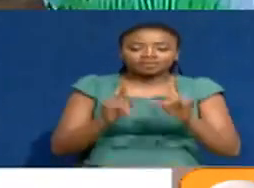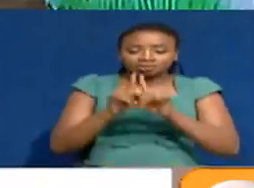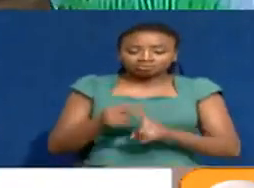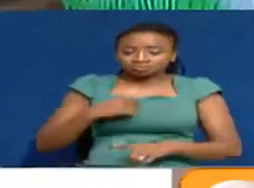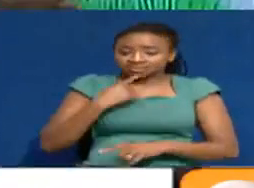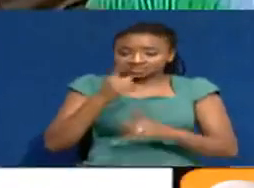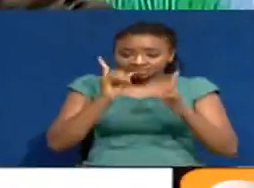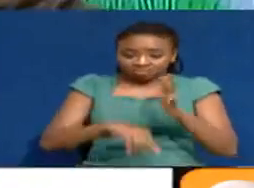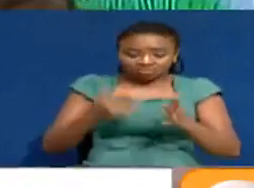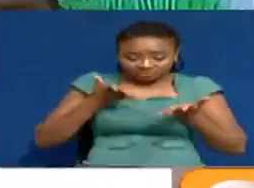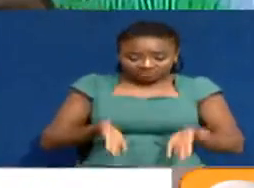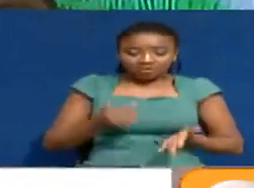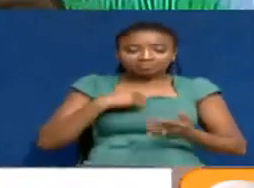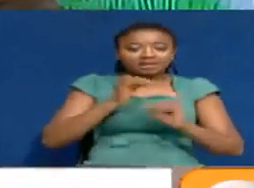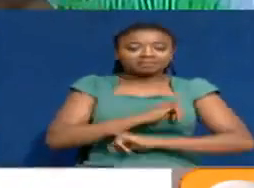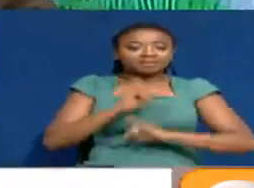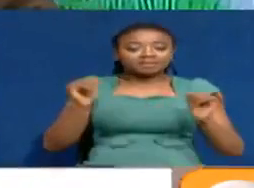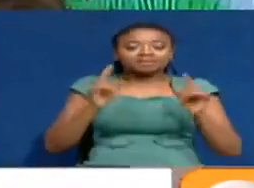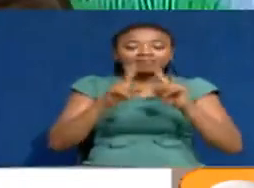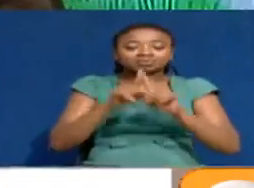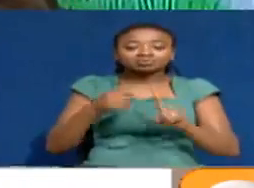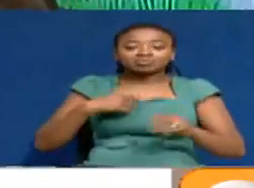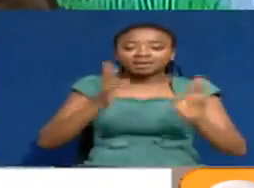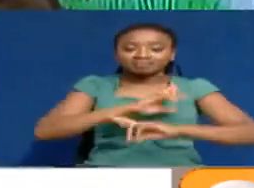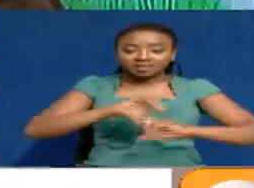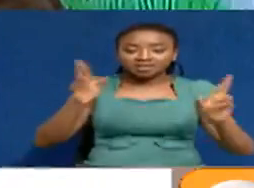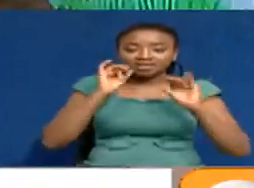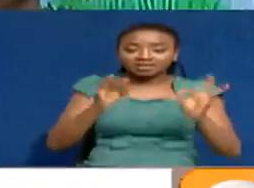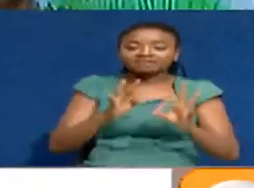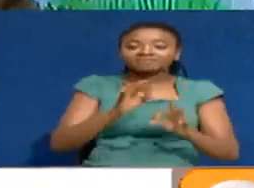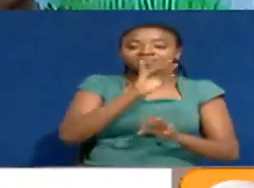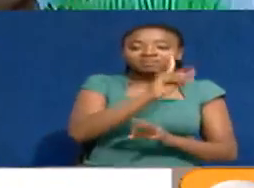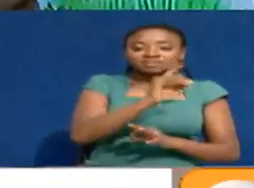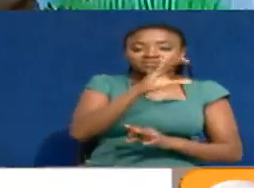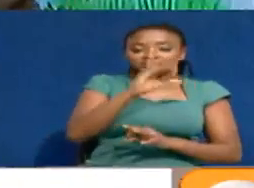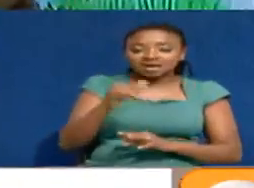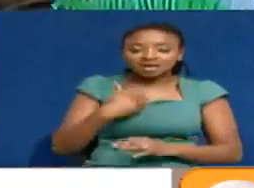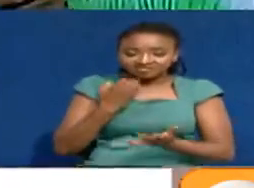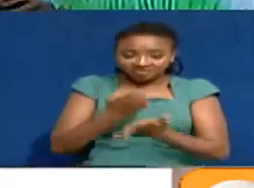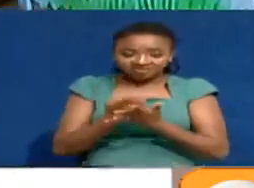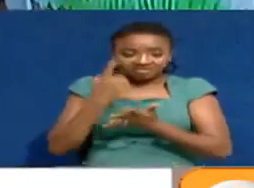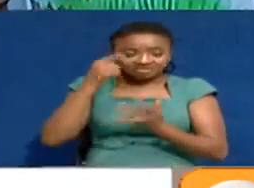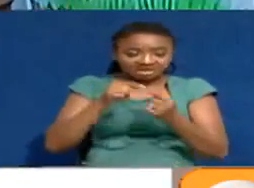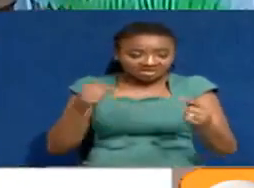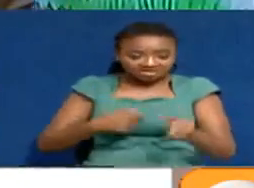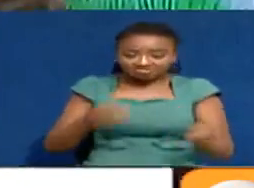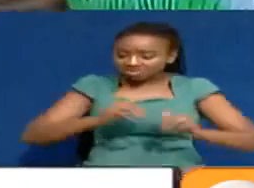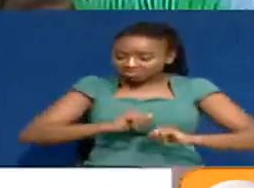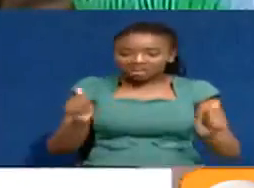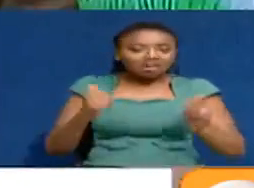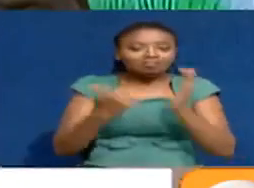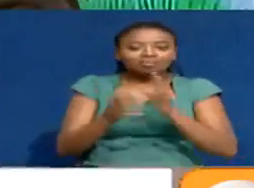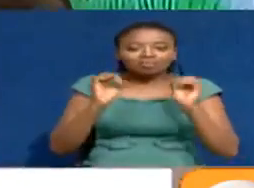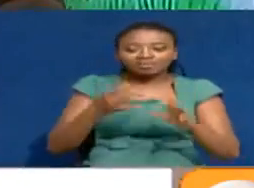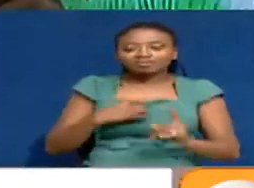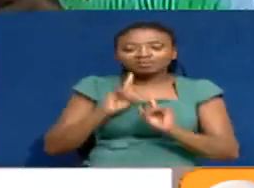I'm innocent. I am ready. If the DCI has evidence against me, he can arraign me in court. I'll have my day in court.